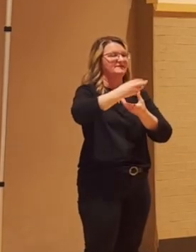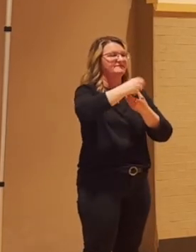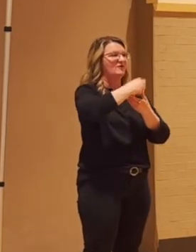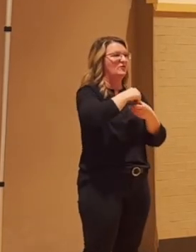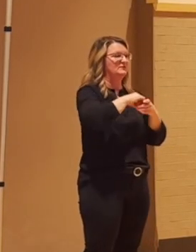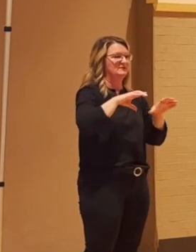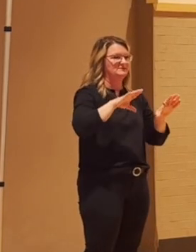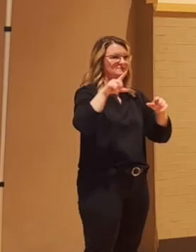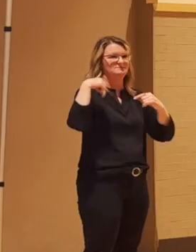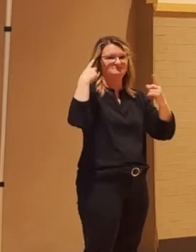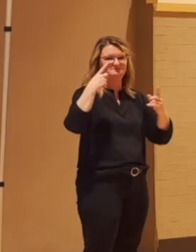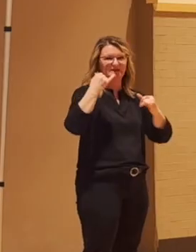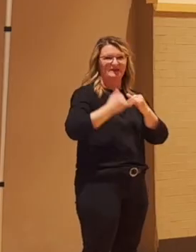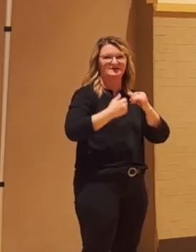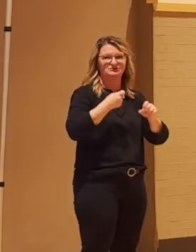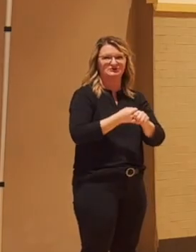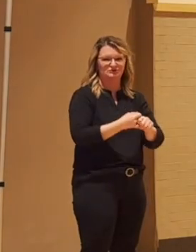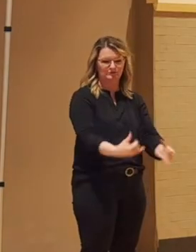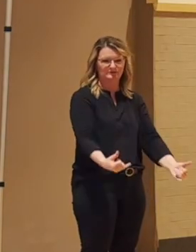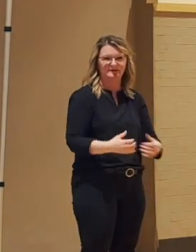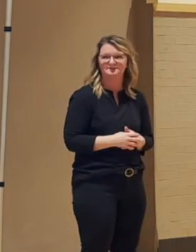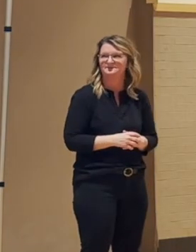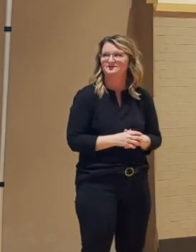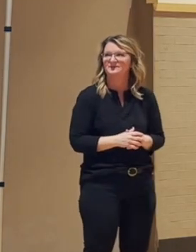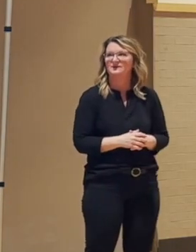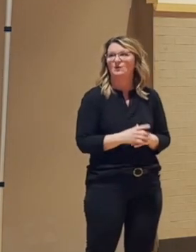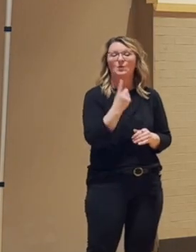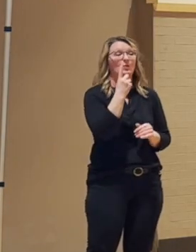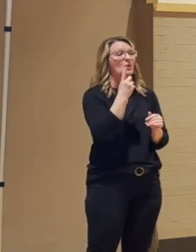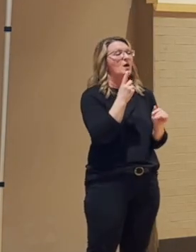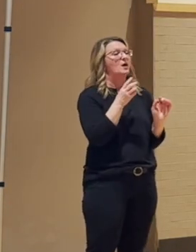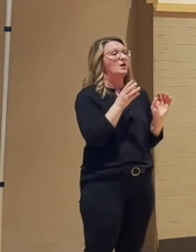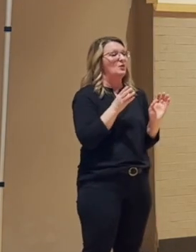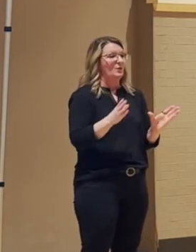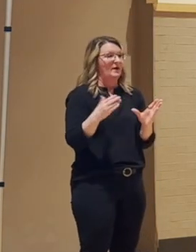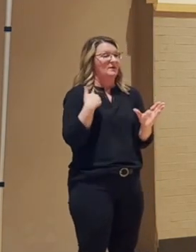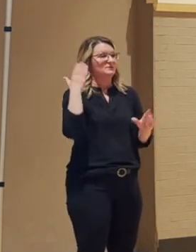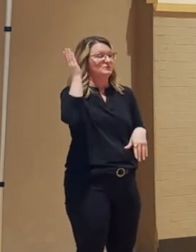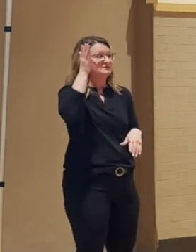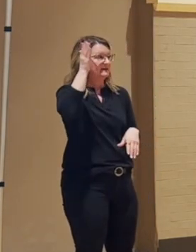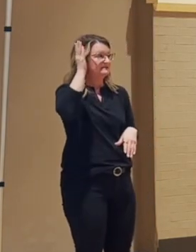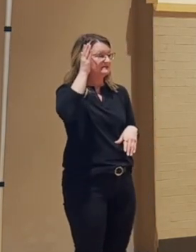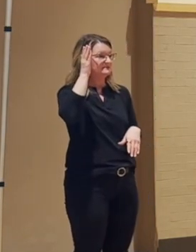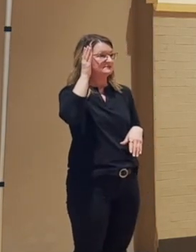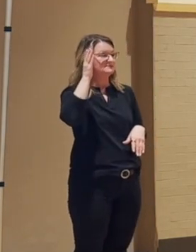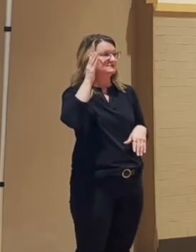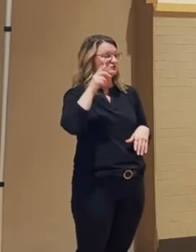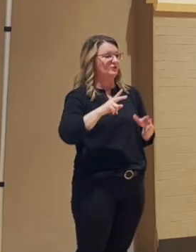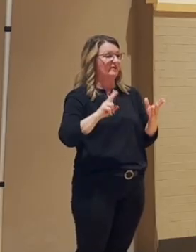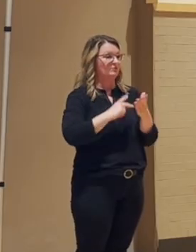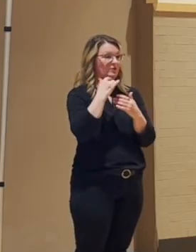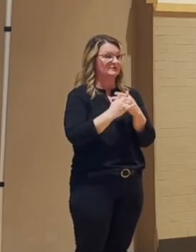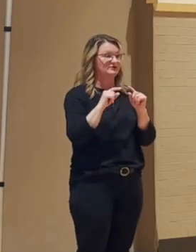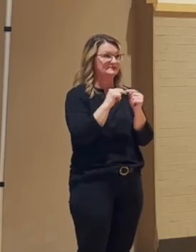done over the course of last year to current. One of the ways that we presented to the project